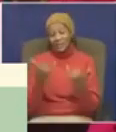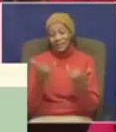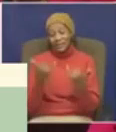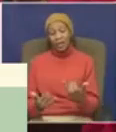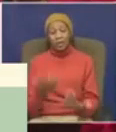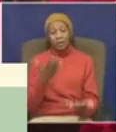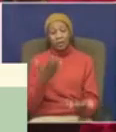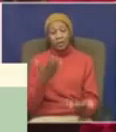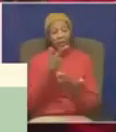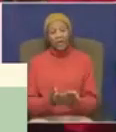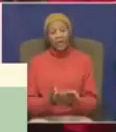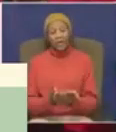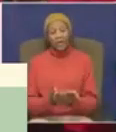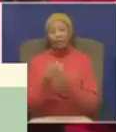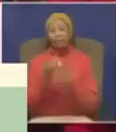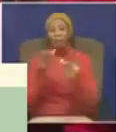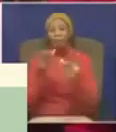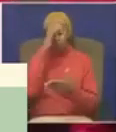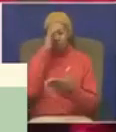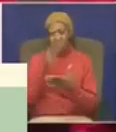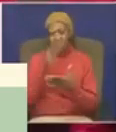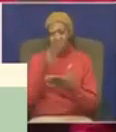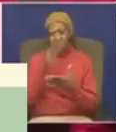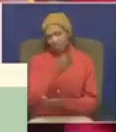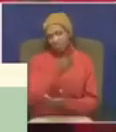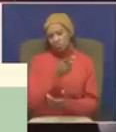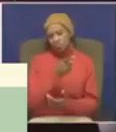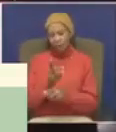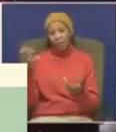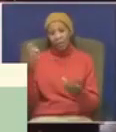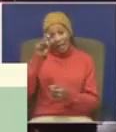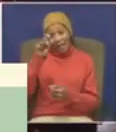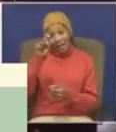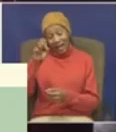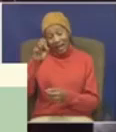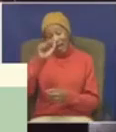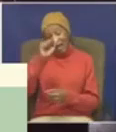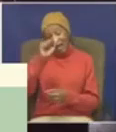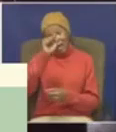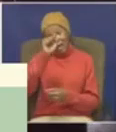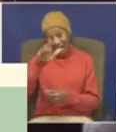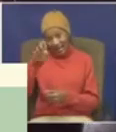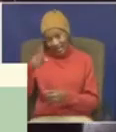some confidence. Alexandra, thank you. The Honourable the President.